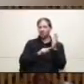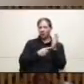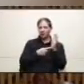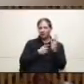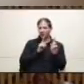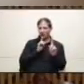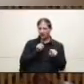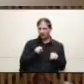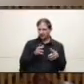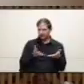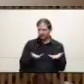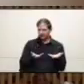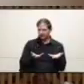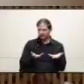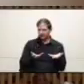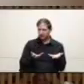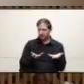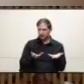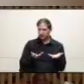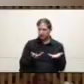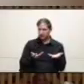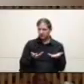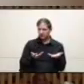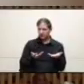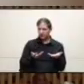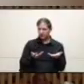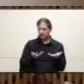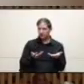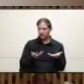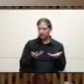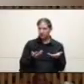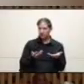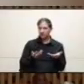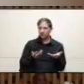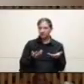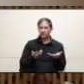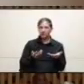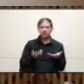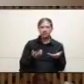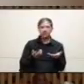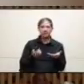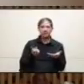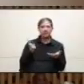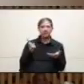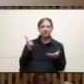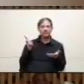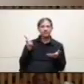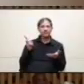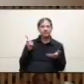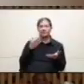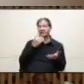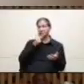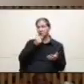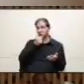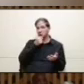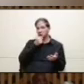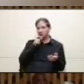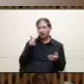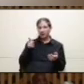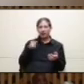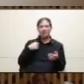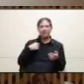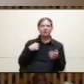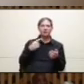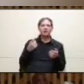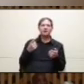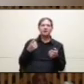answered. It's the councillors and officials owing. Can you please use the mic? It's the councillors and officials